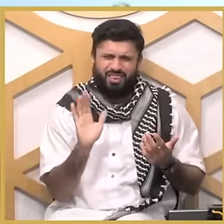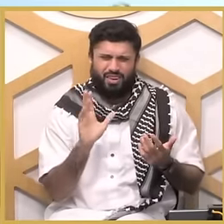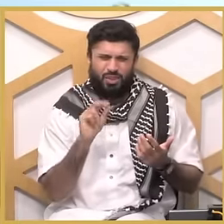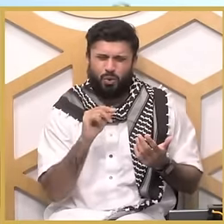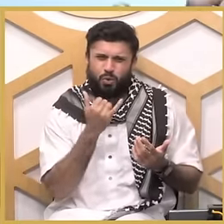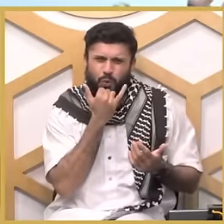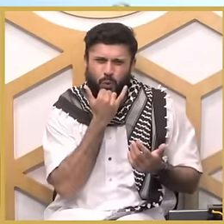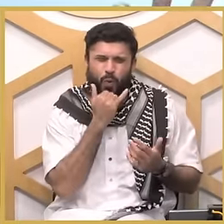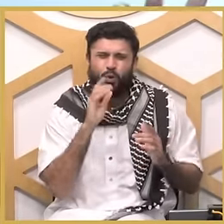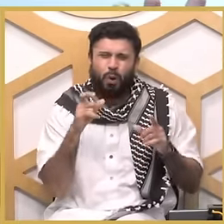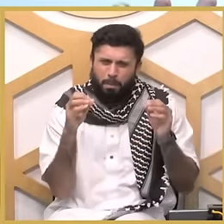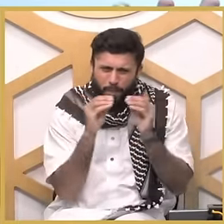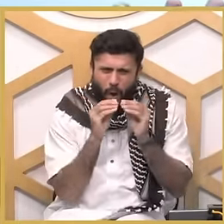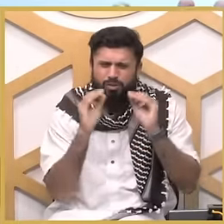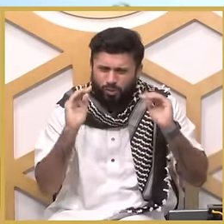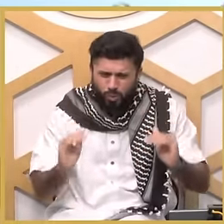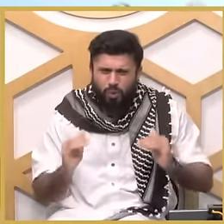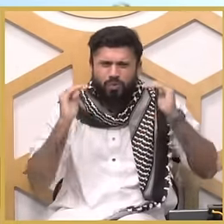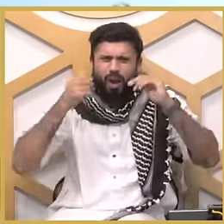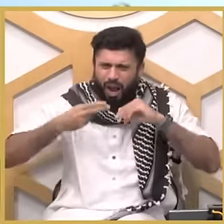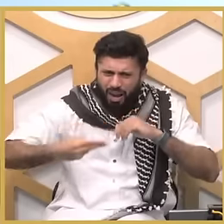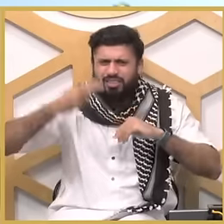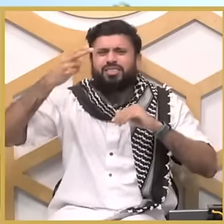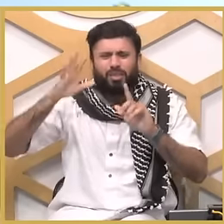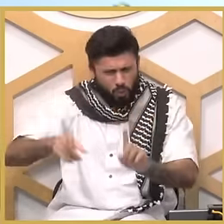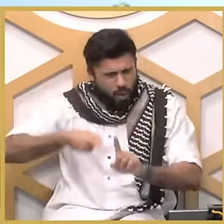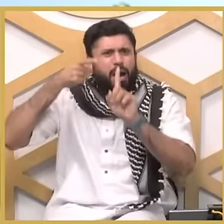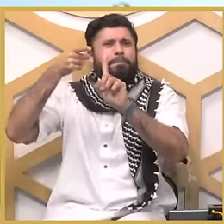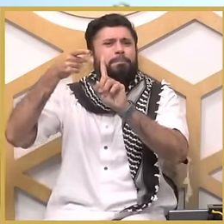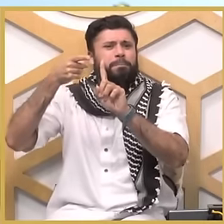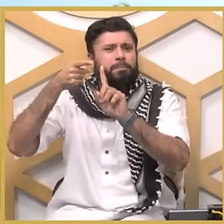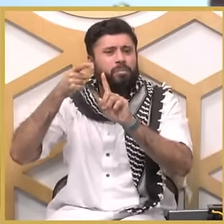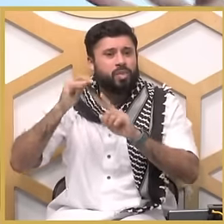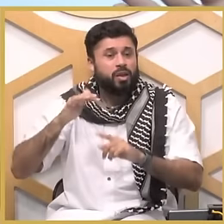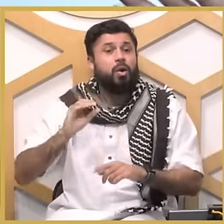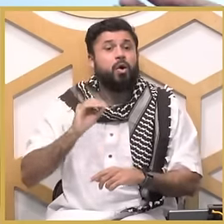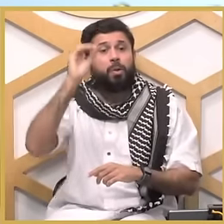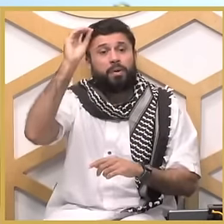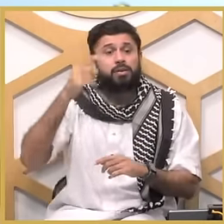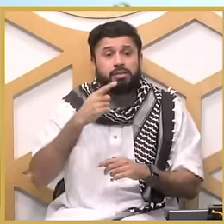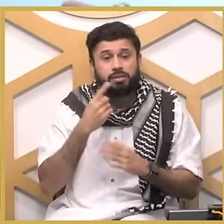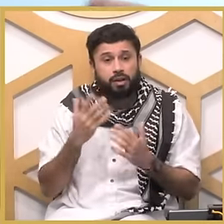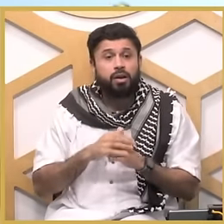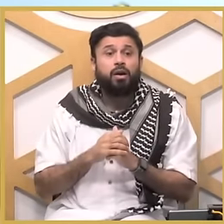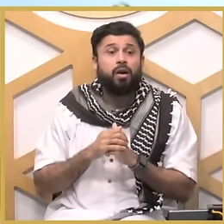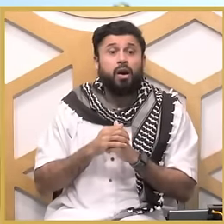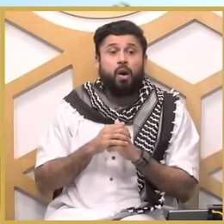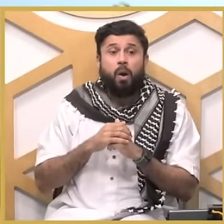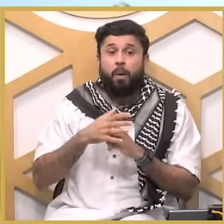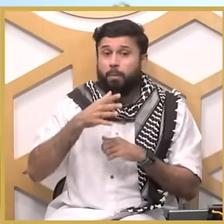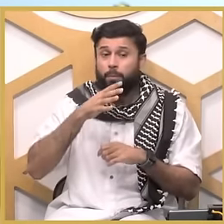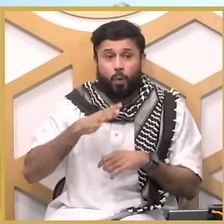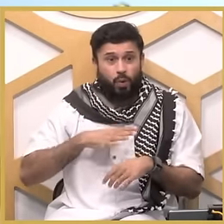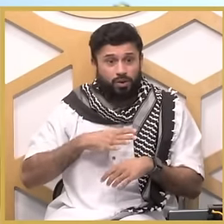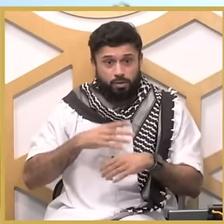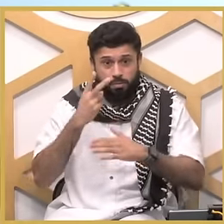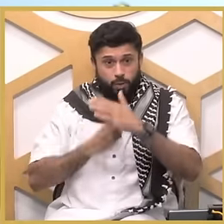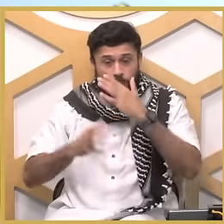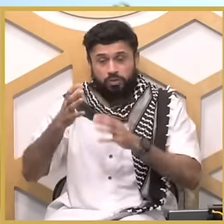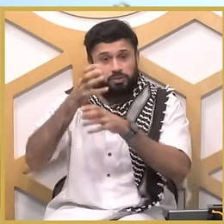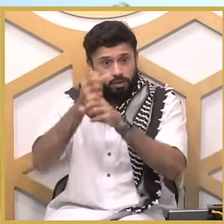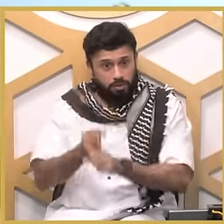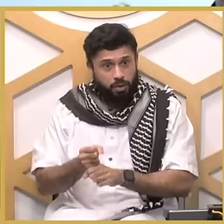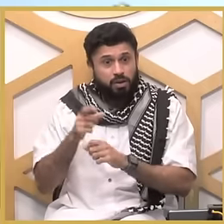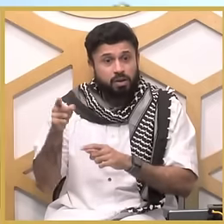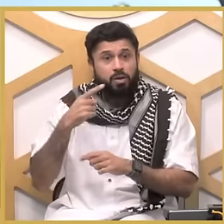what? The moon. Naam. The Sahaba are the stars. No. Aim for the moon, you'll fall amongst the stars, inshallah ta'ala. So inshallah